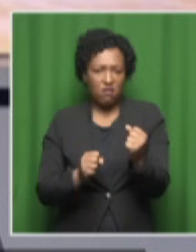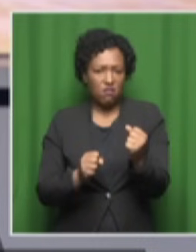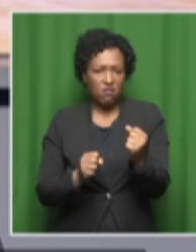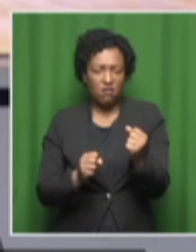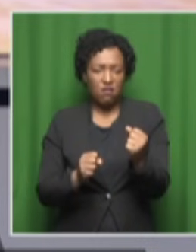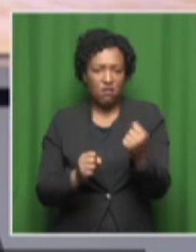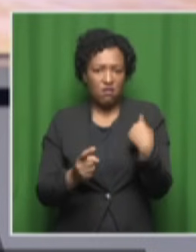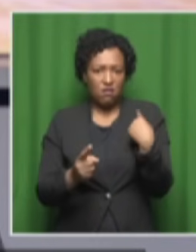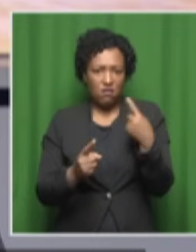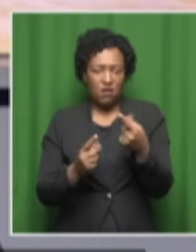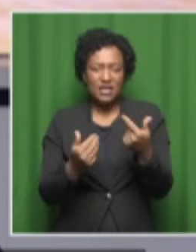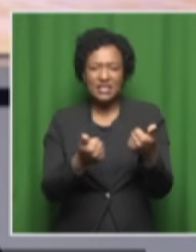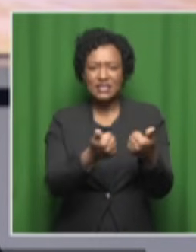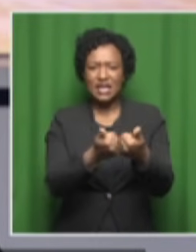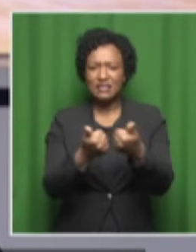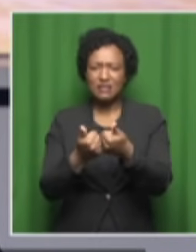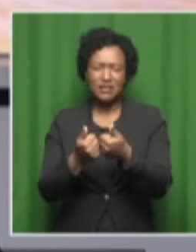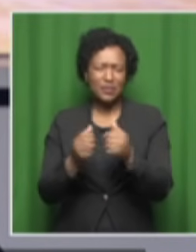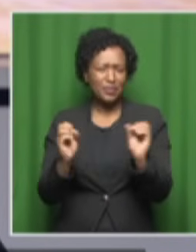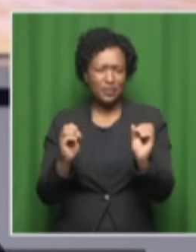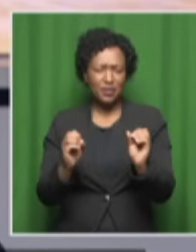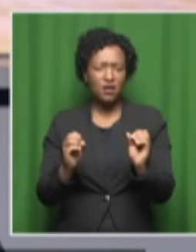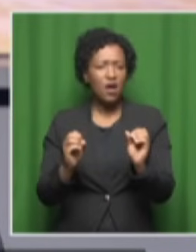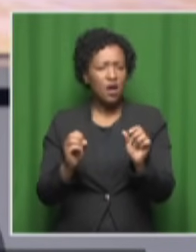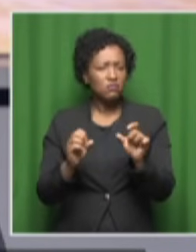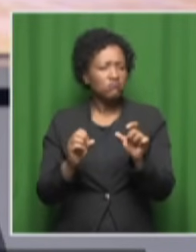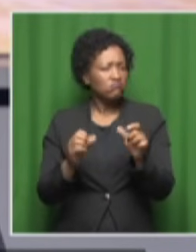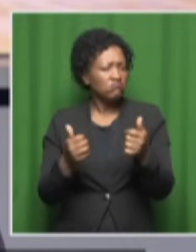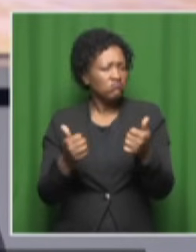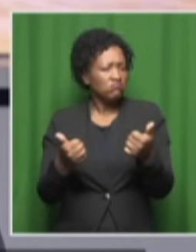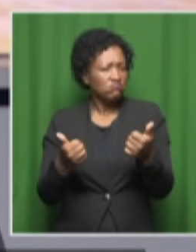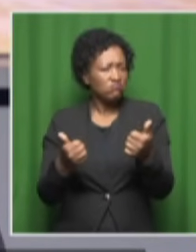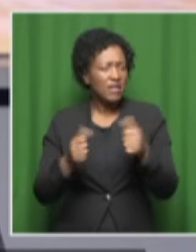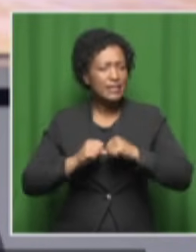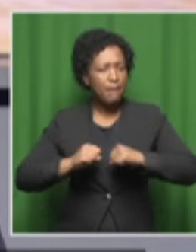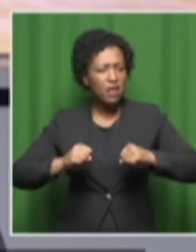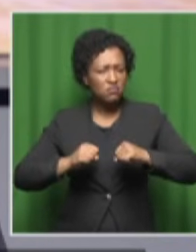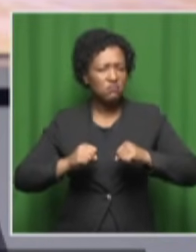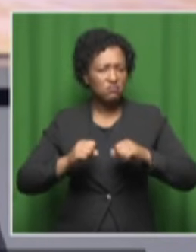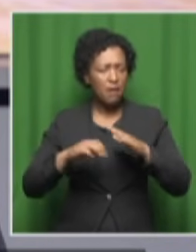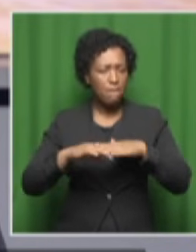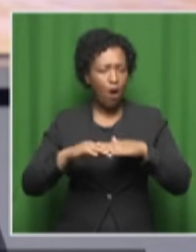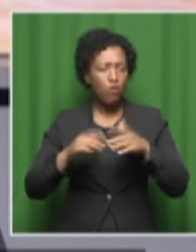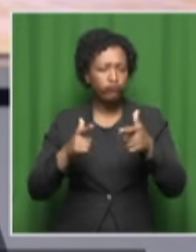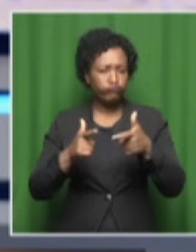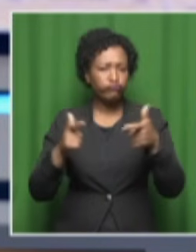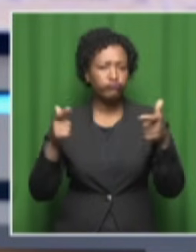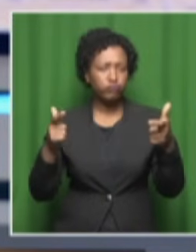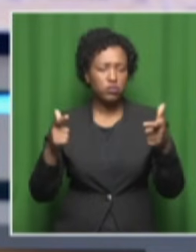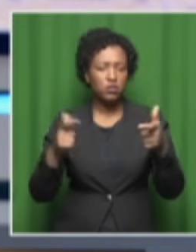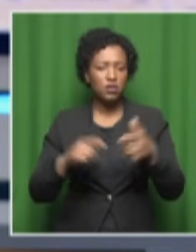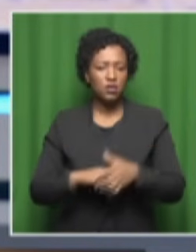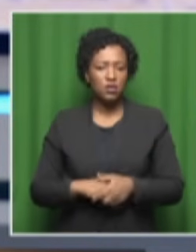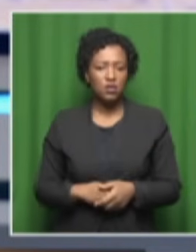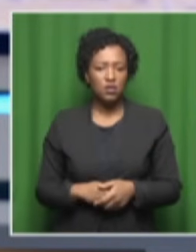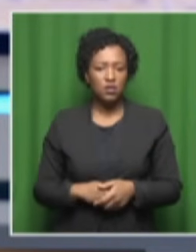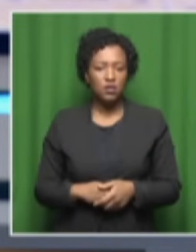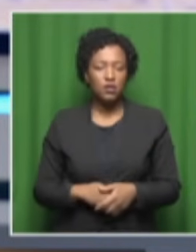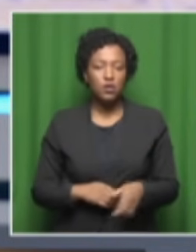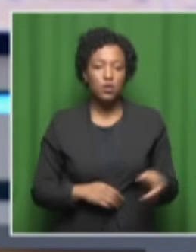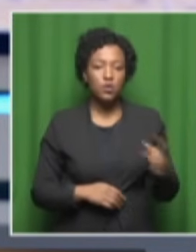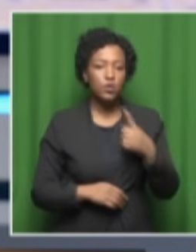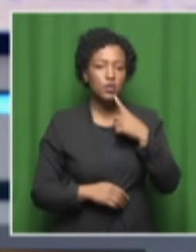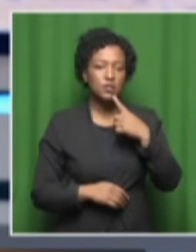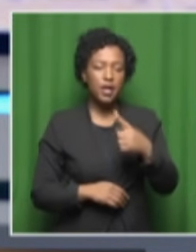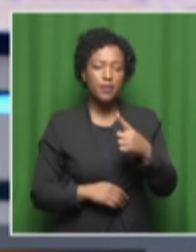major challenges of space. I think the system has expanded and we are trying to accommodate more and more students. You're saying the right words.